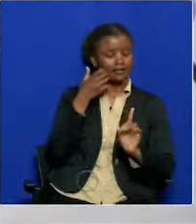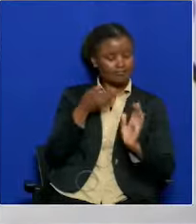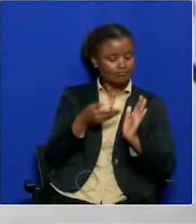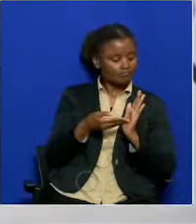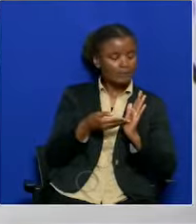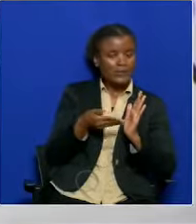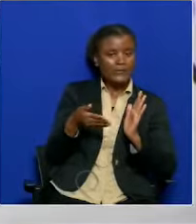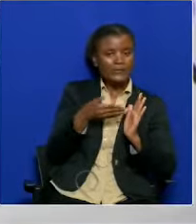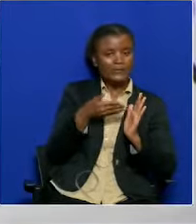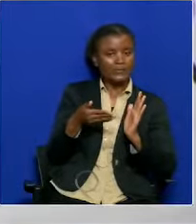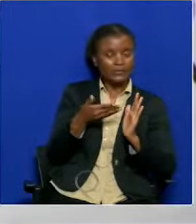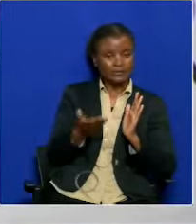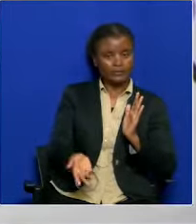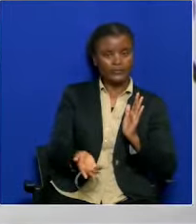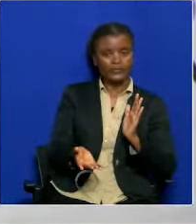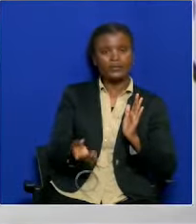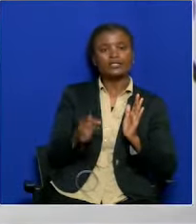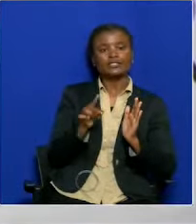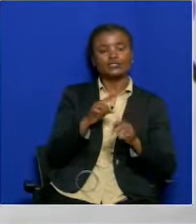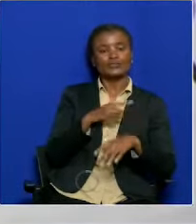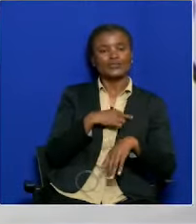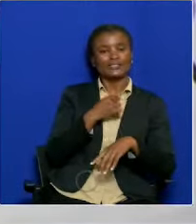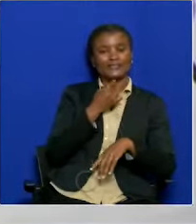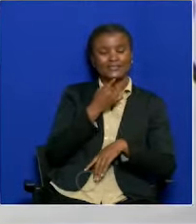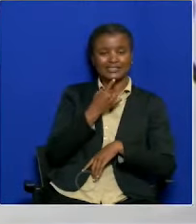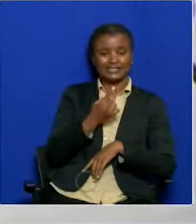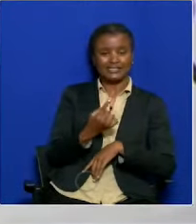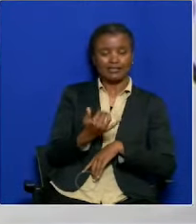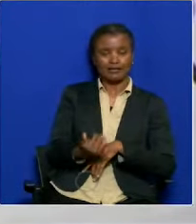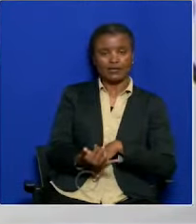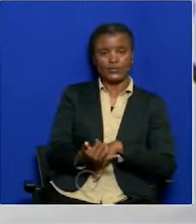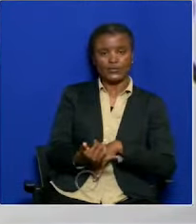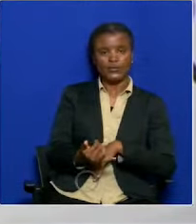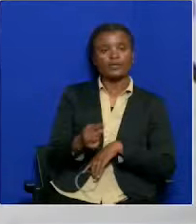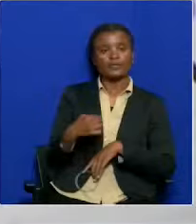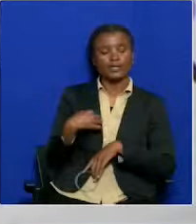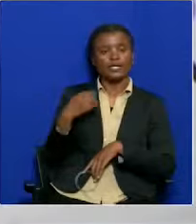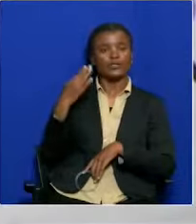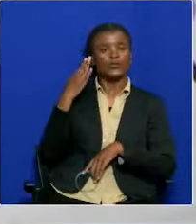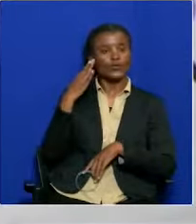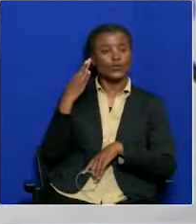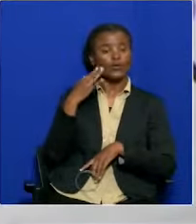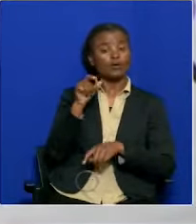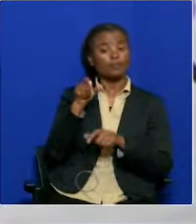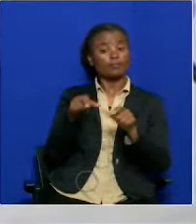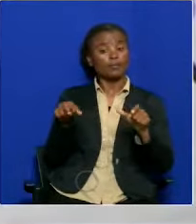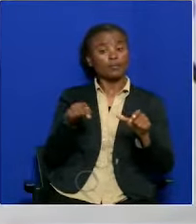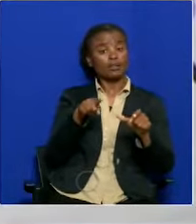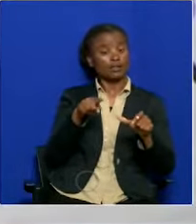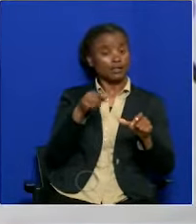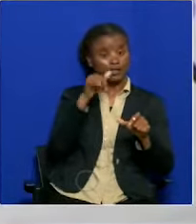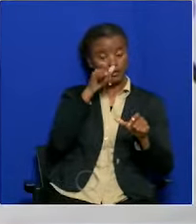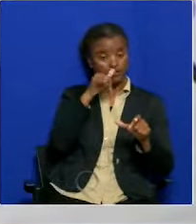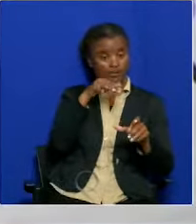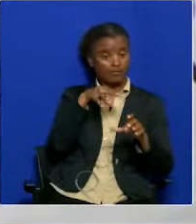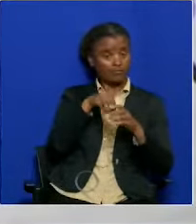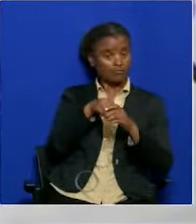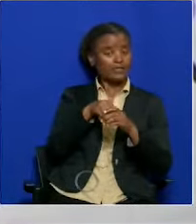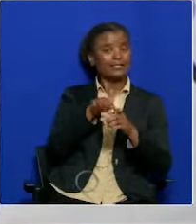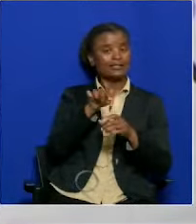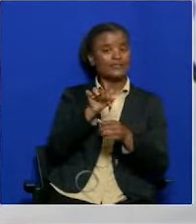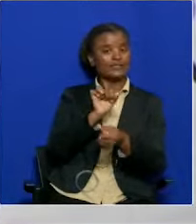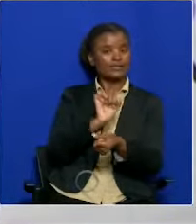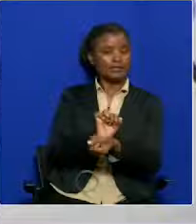That is what I'm trying to say. And I know the suspects were arrested for the murder, not for the tender.